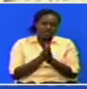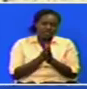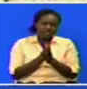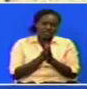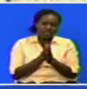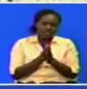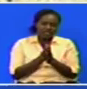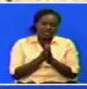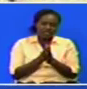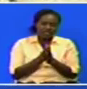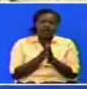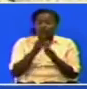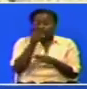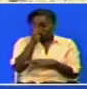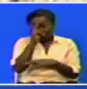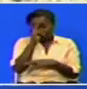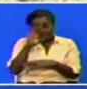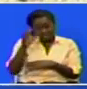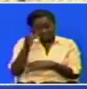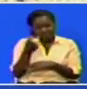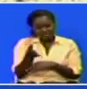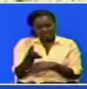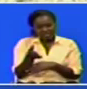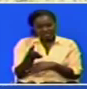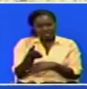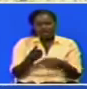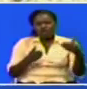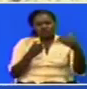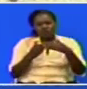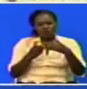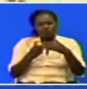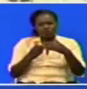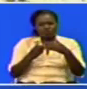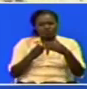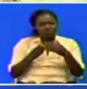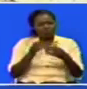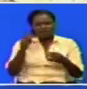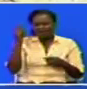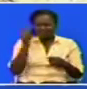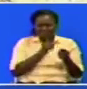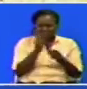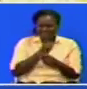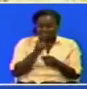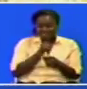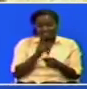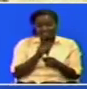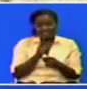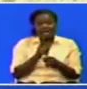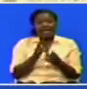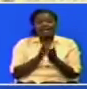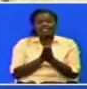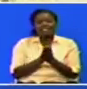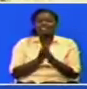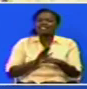with the commander of police in this county that he should stop operations. He should give a civil